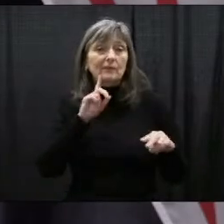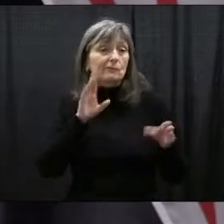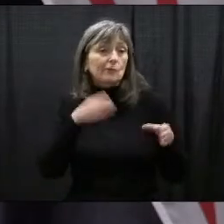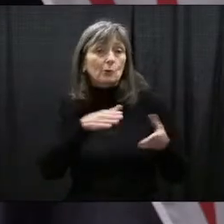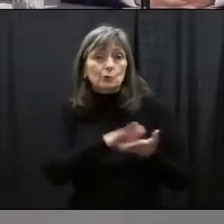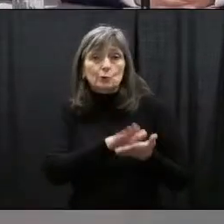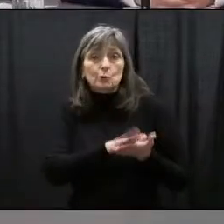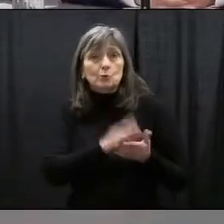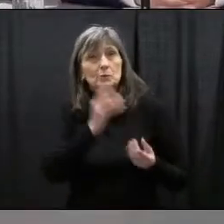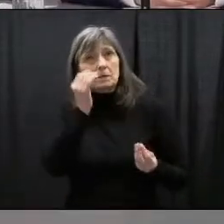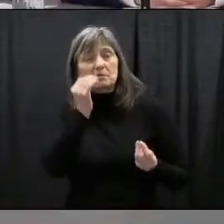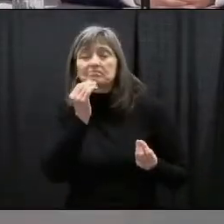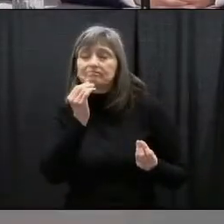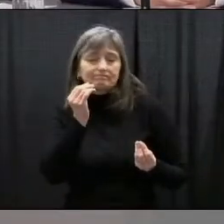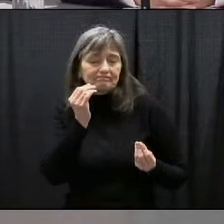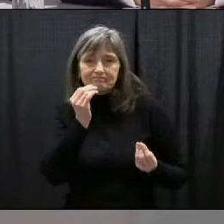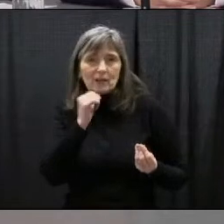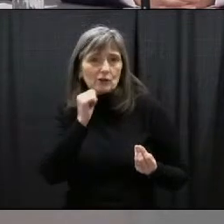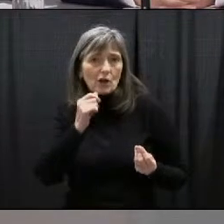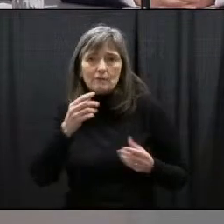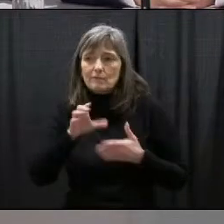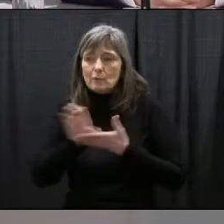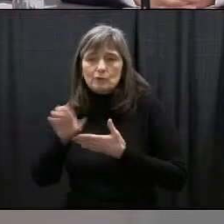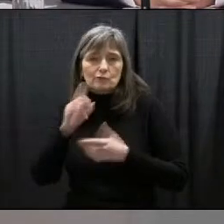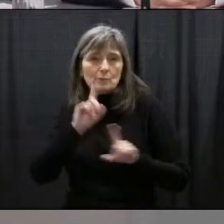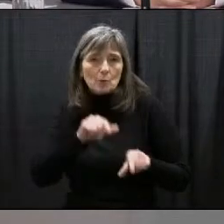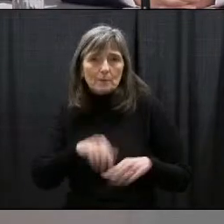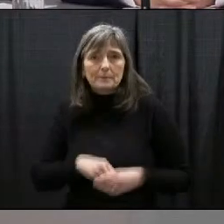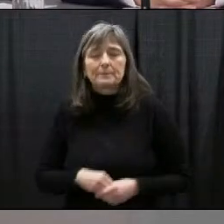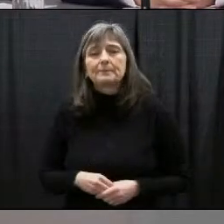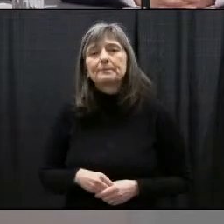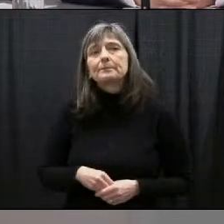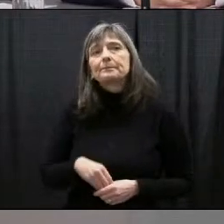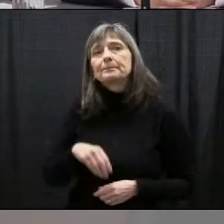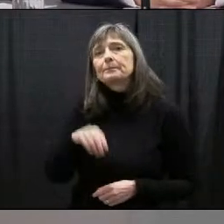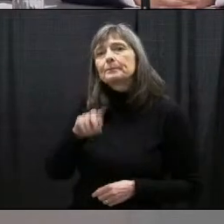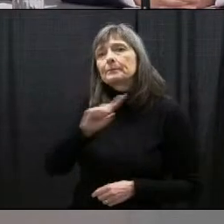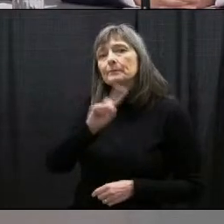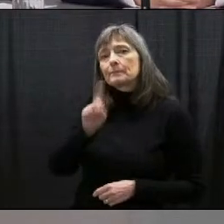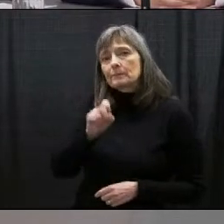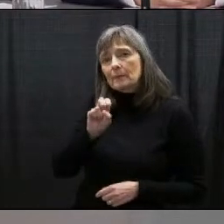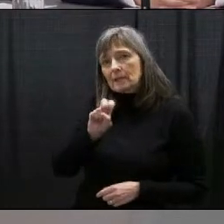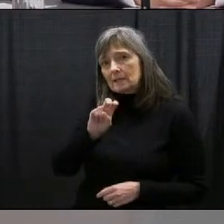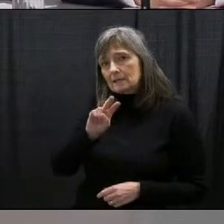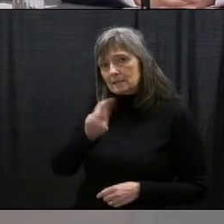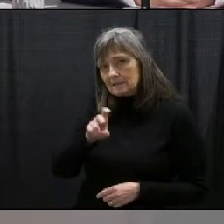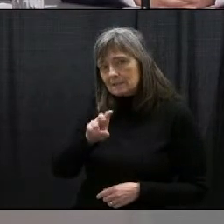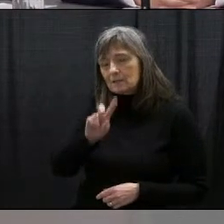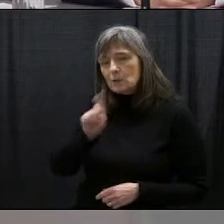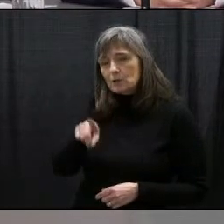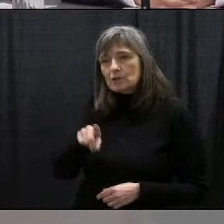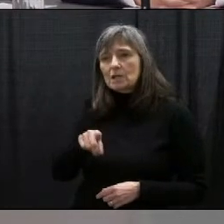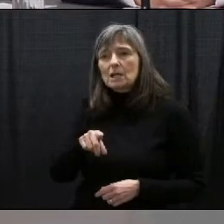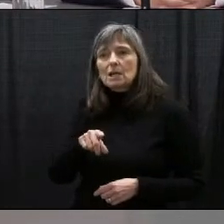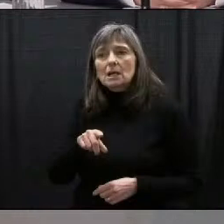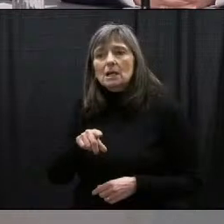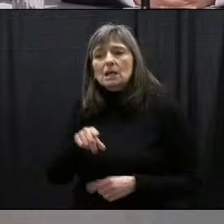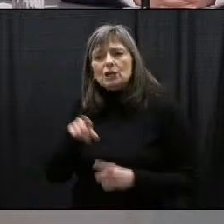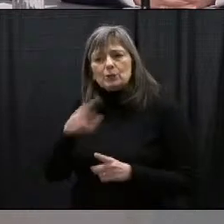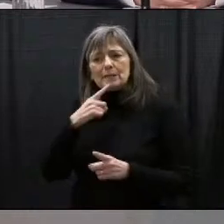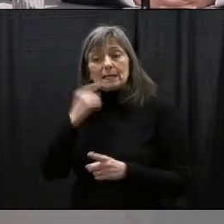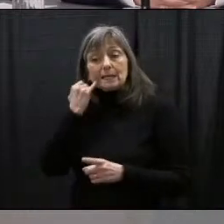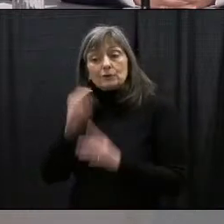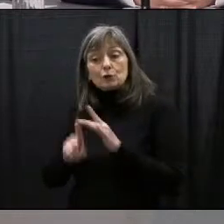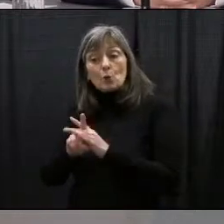schools. You said one of those things you look at is when people show up in hospital, how many of them are cases that you knew about through testing